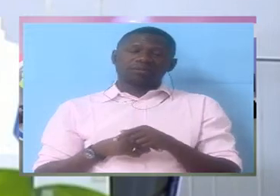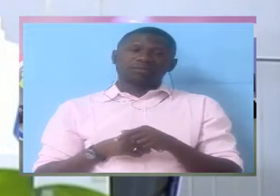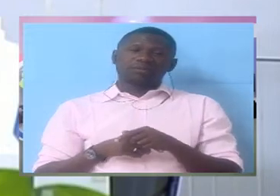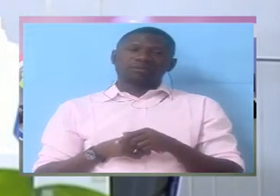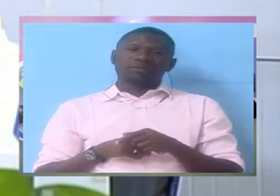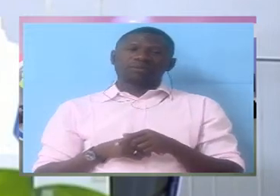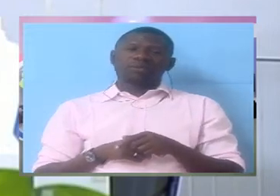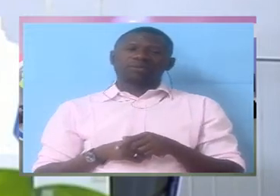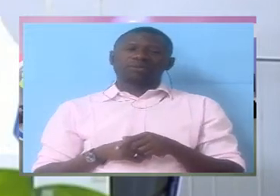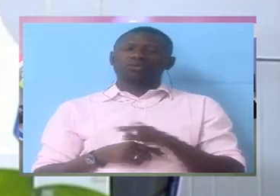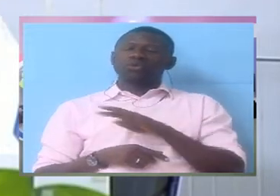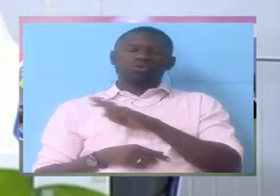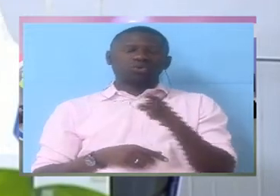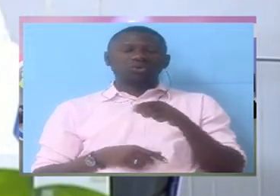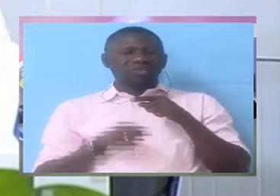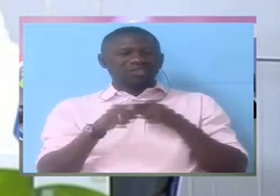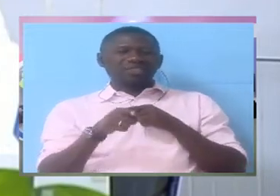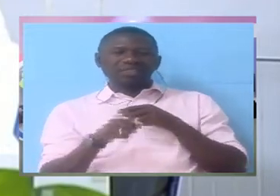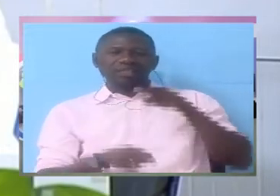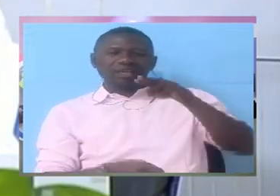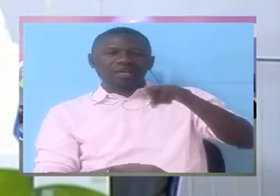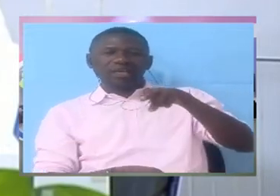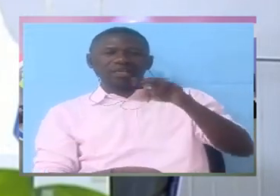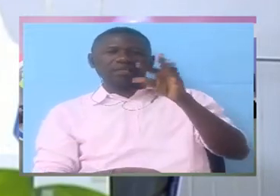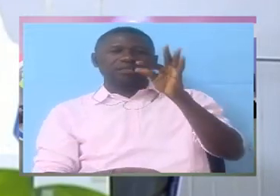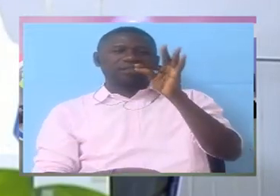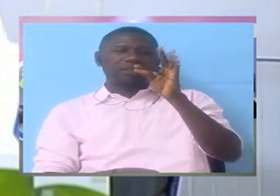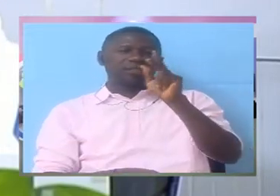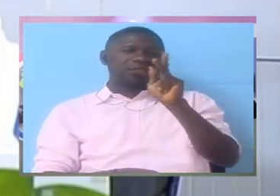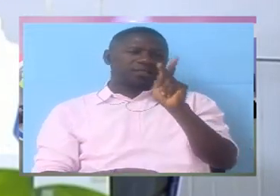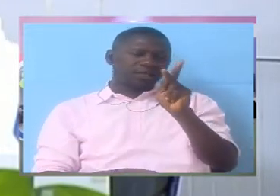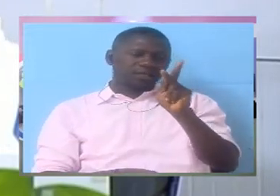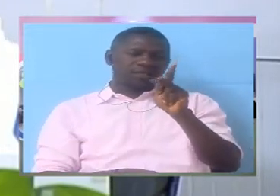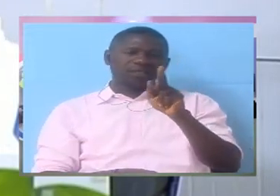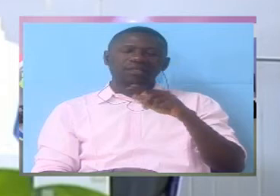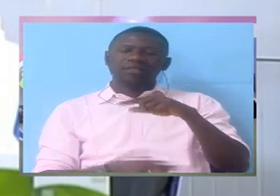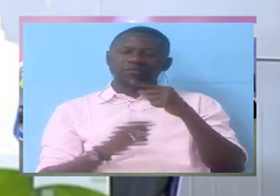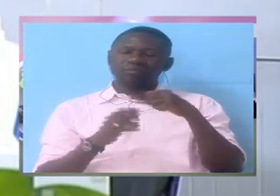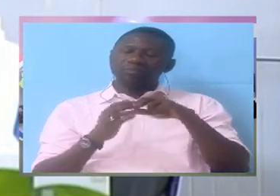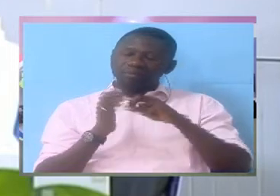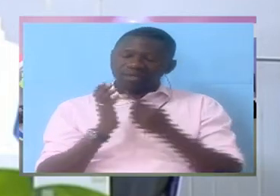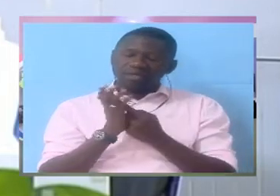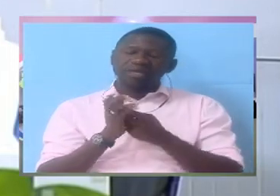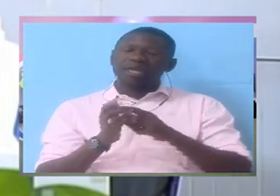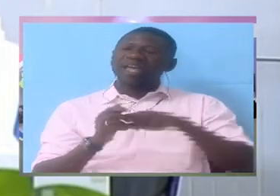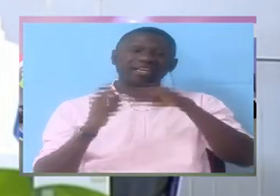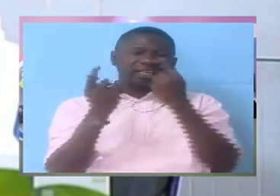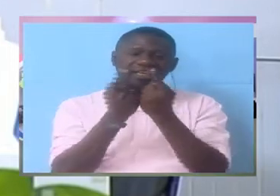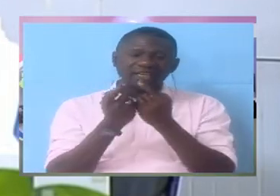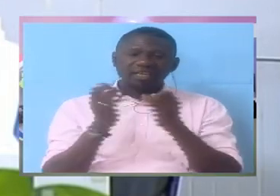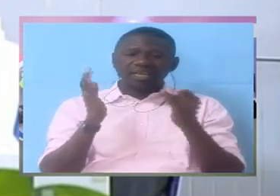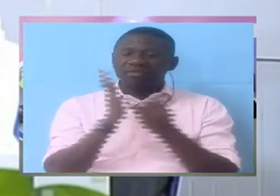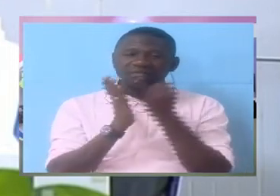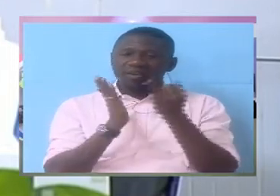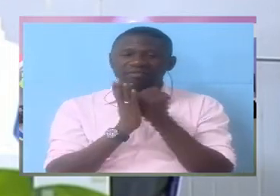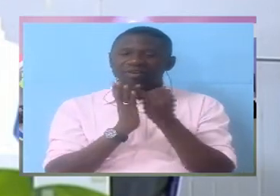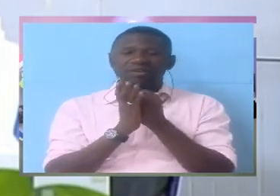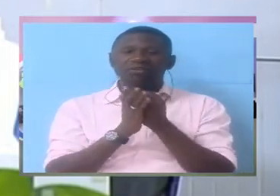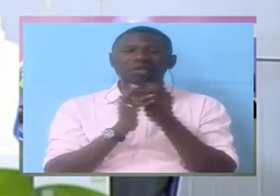measure to protect any information or any investigation results. Ning